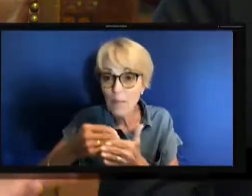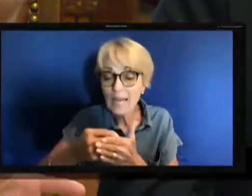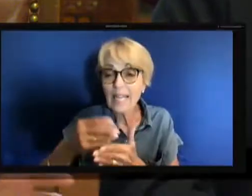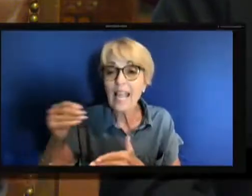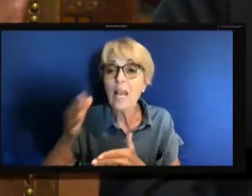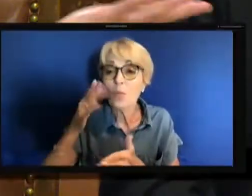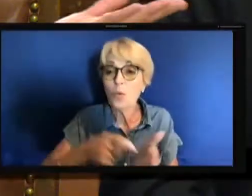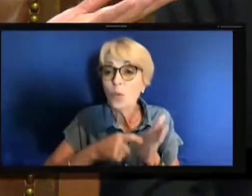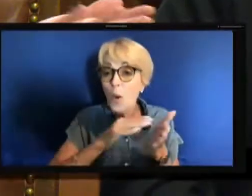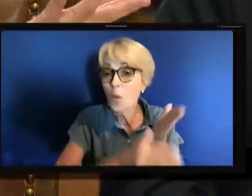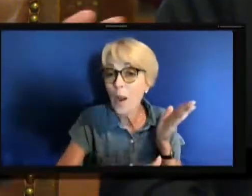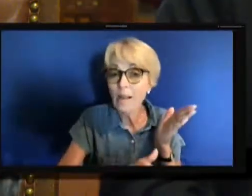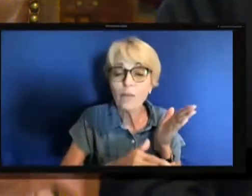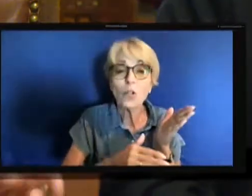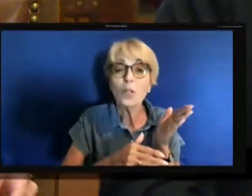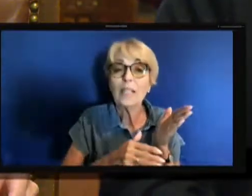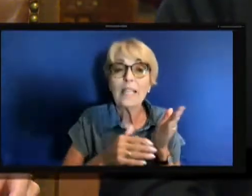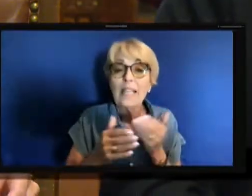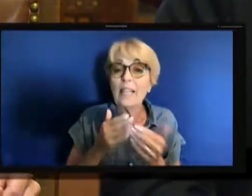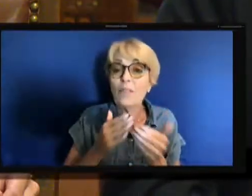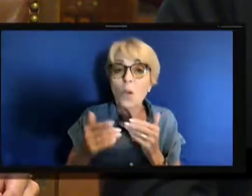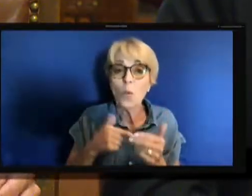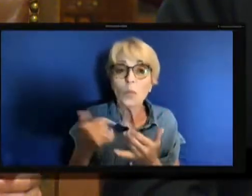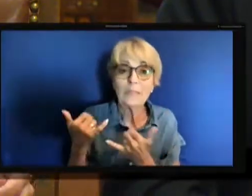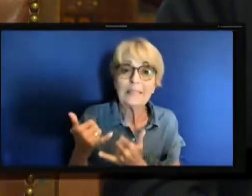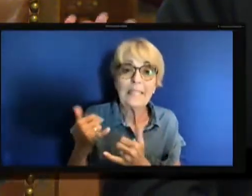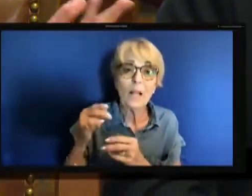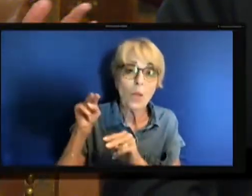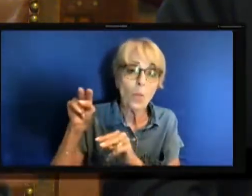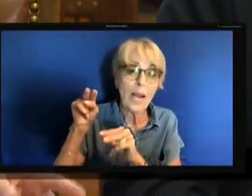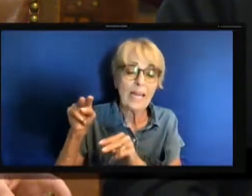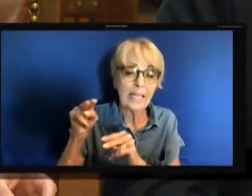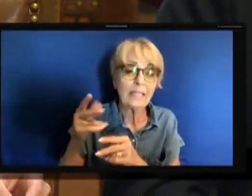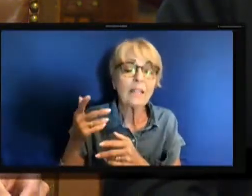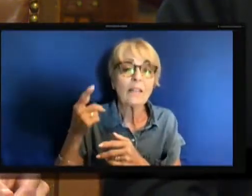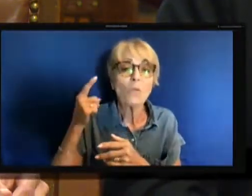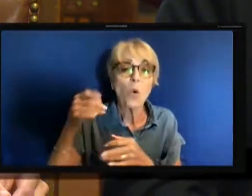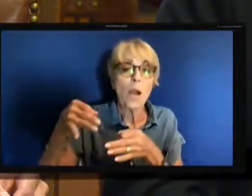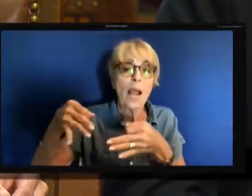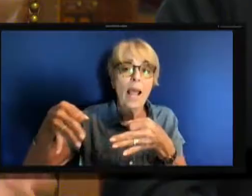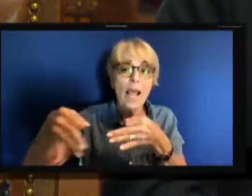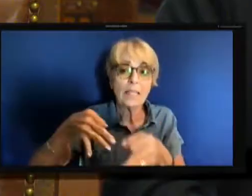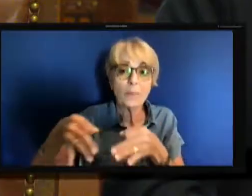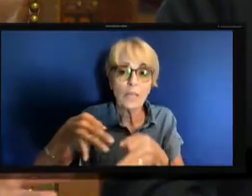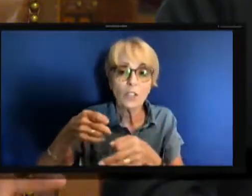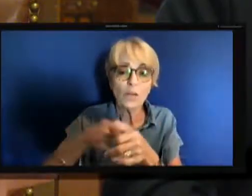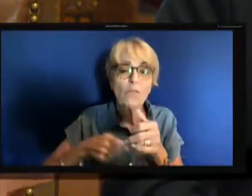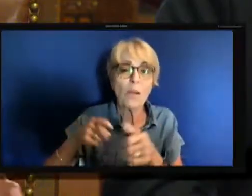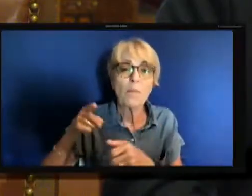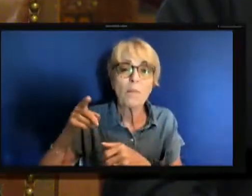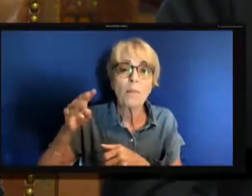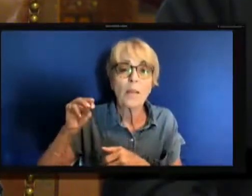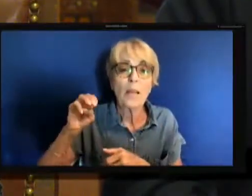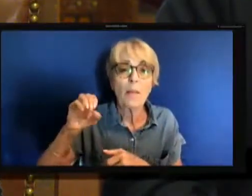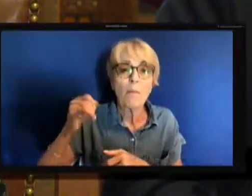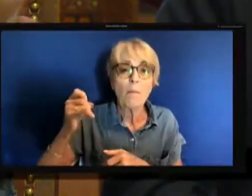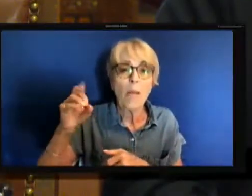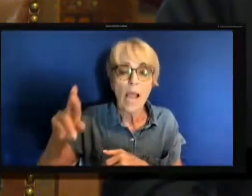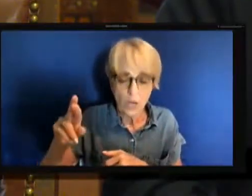though it perhaps doesn't, and we're still waiting explanation from that from the Meyer-Dussel, but even so,